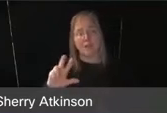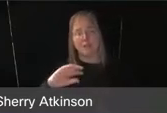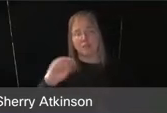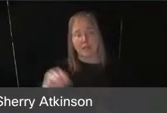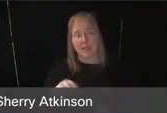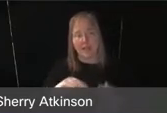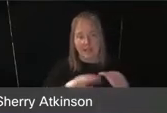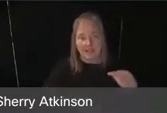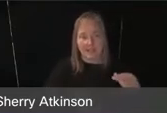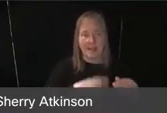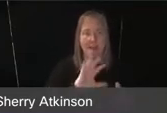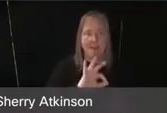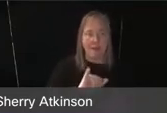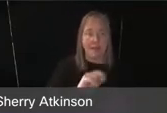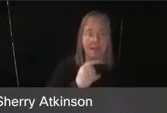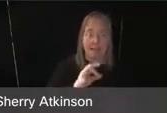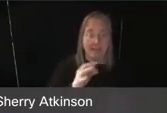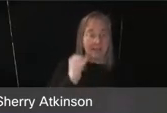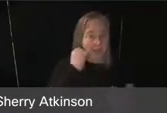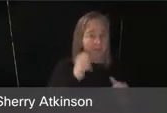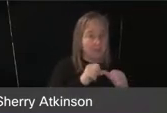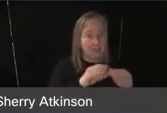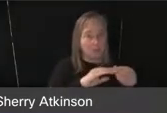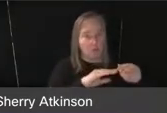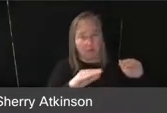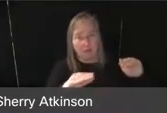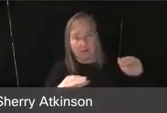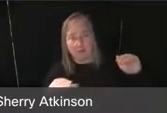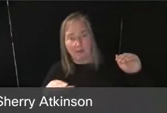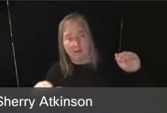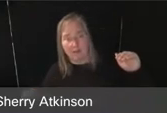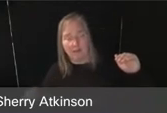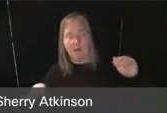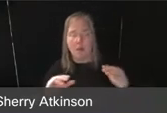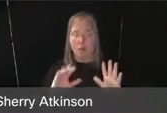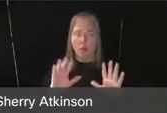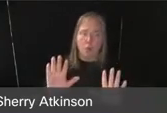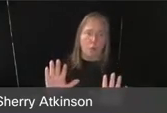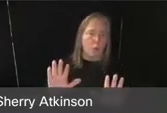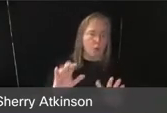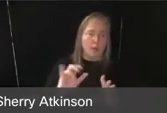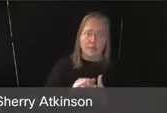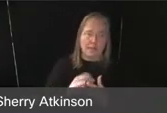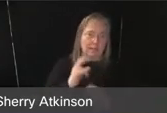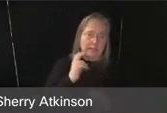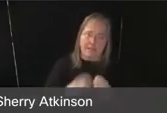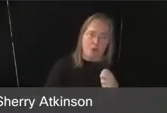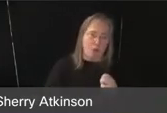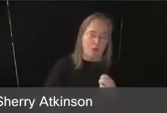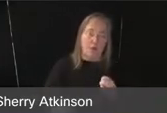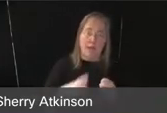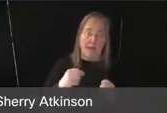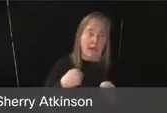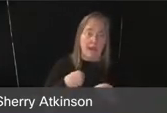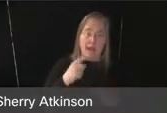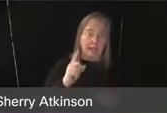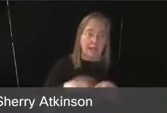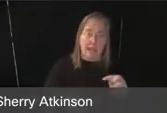19. If we continue to go with this trend, it would be extremely, extremely difficult. And I can even